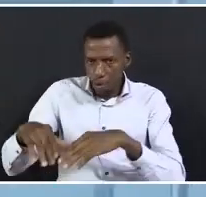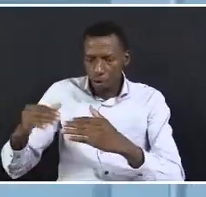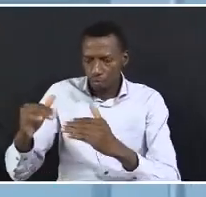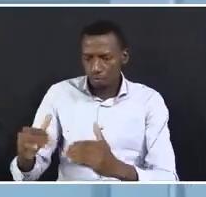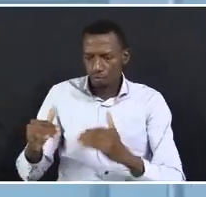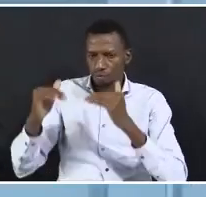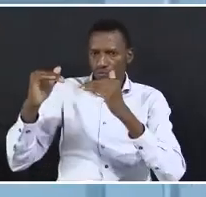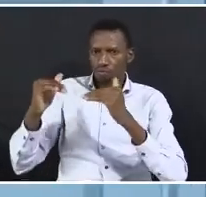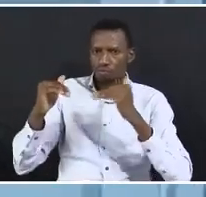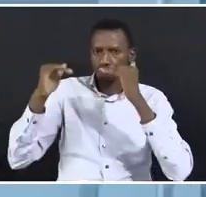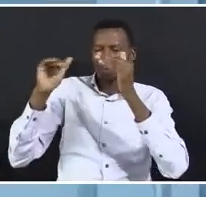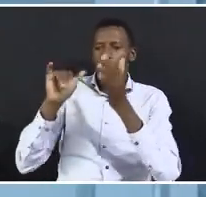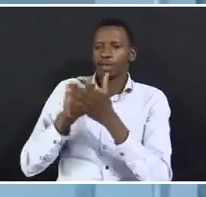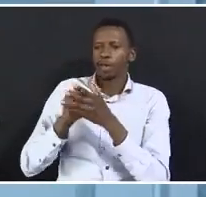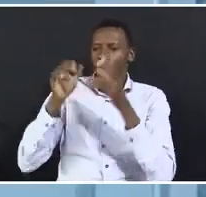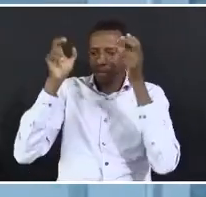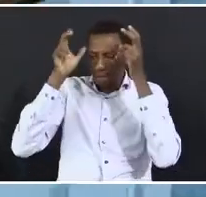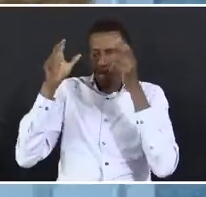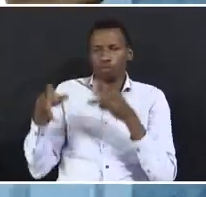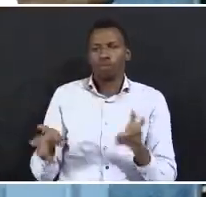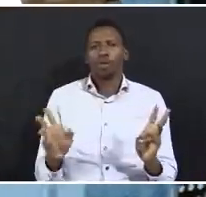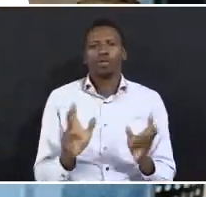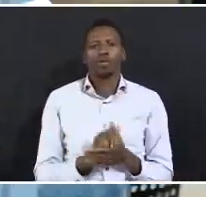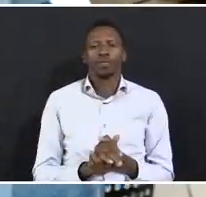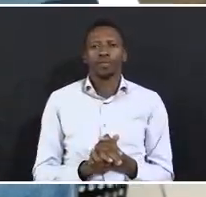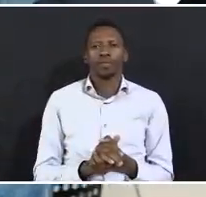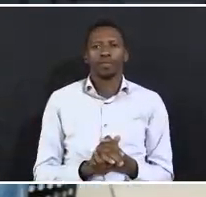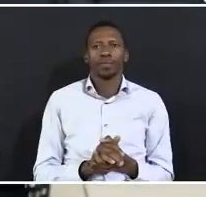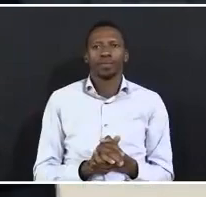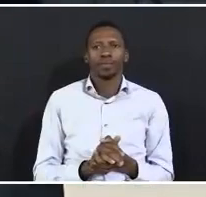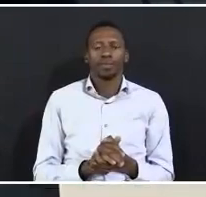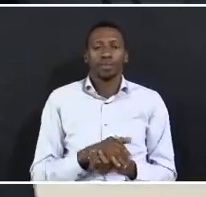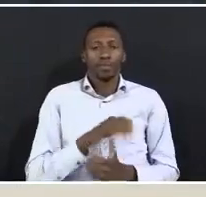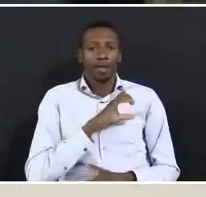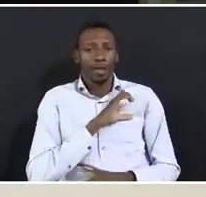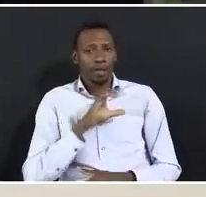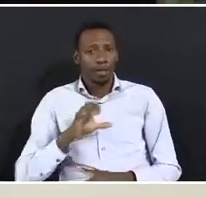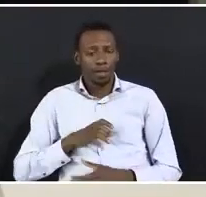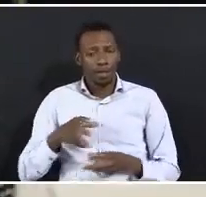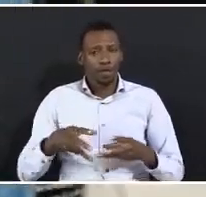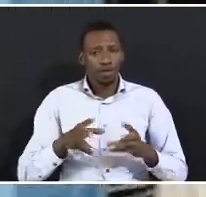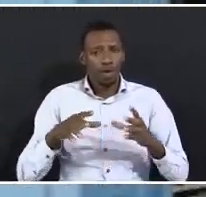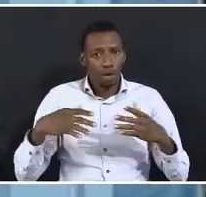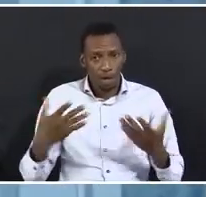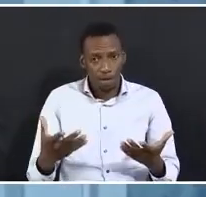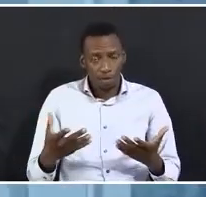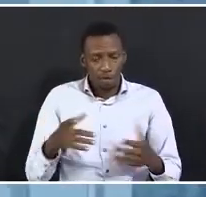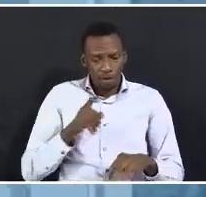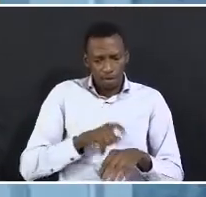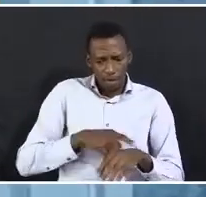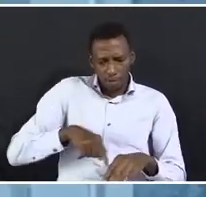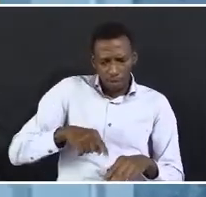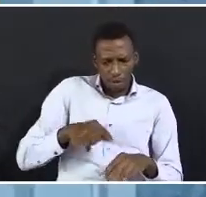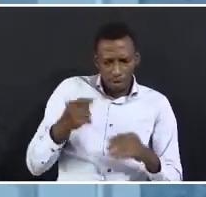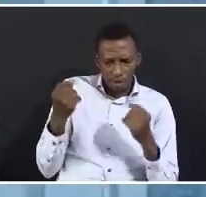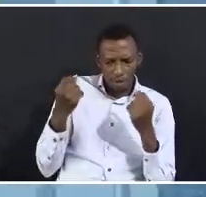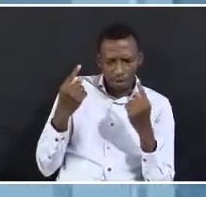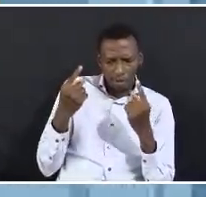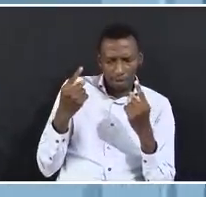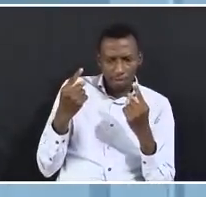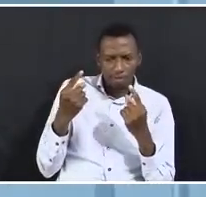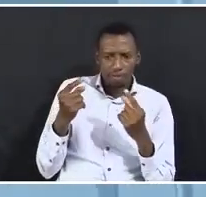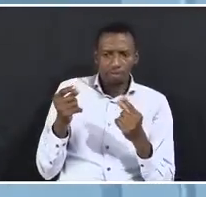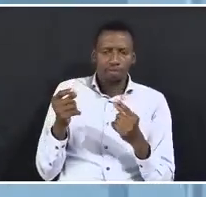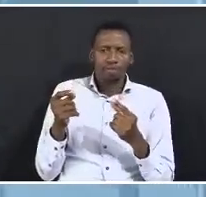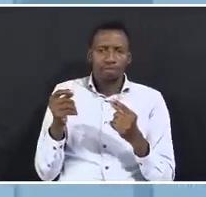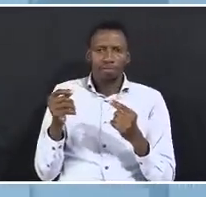demonic. A Christianity is when we understand that a wounded soldier is still a